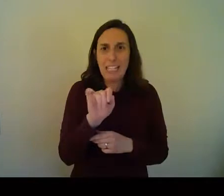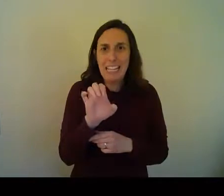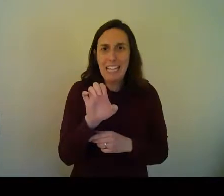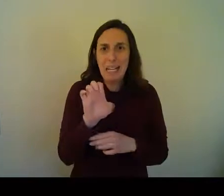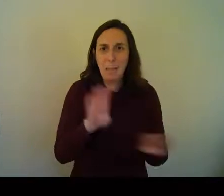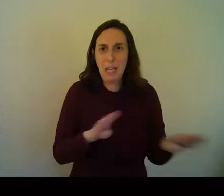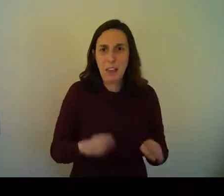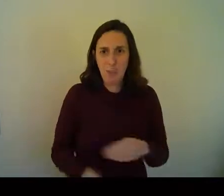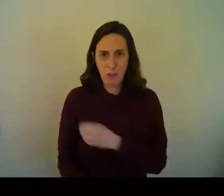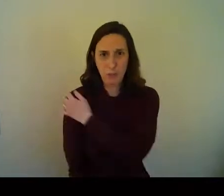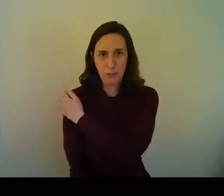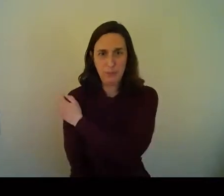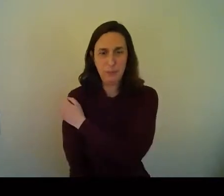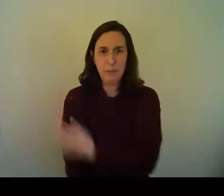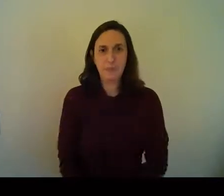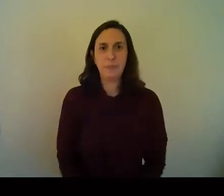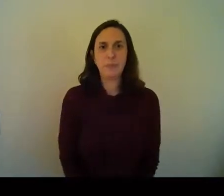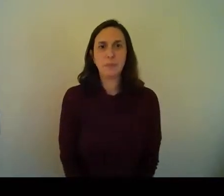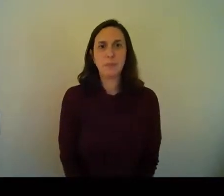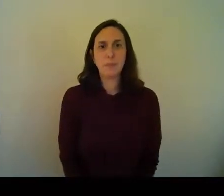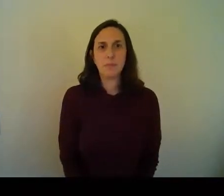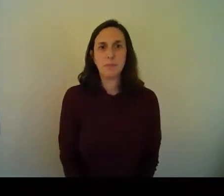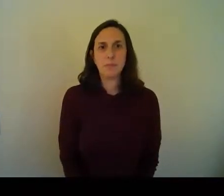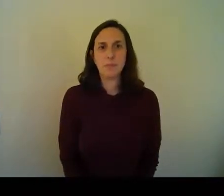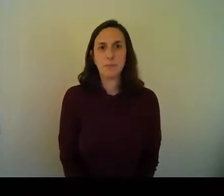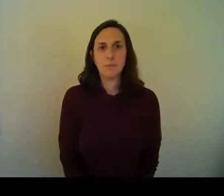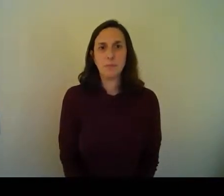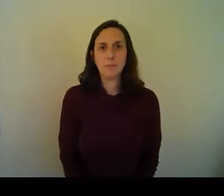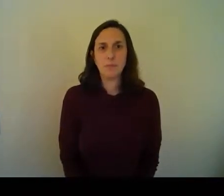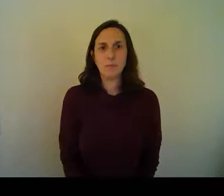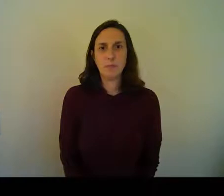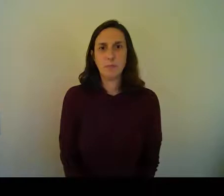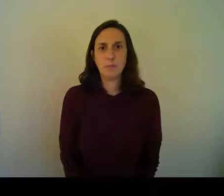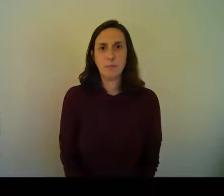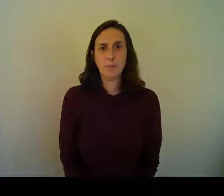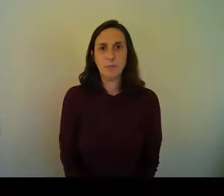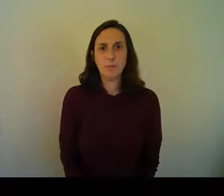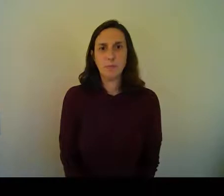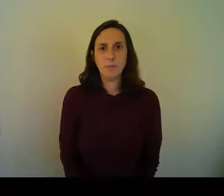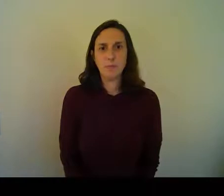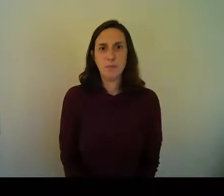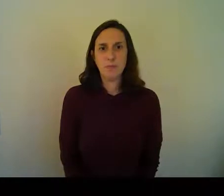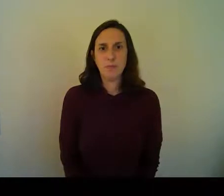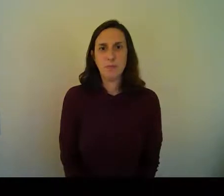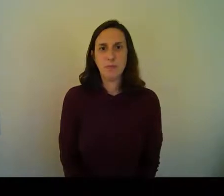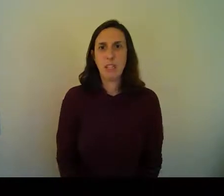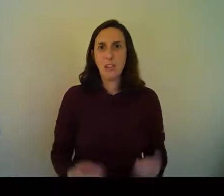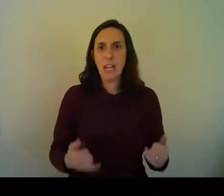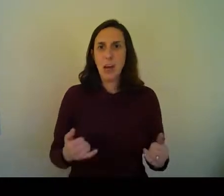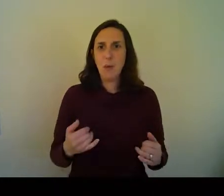And so, I'm going to get us back on everything. You're going to hear me talk when I switch between